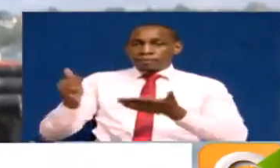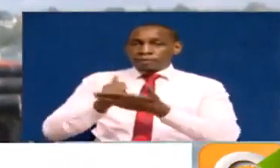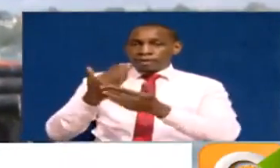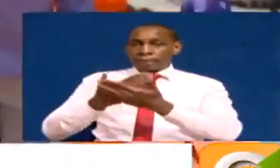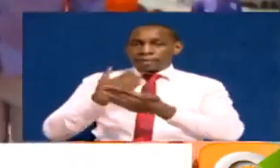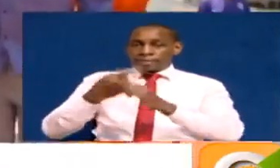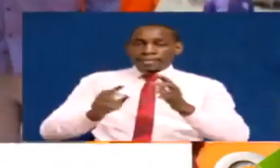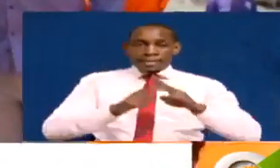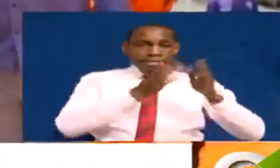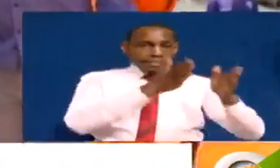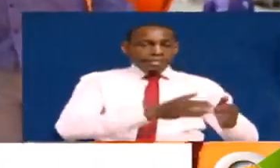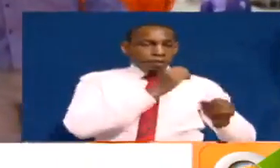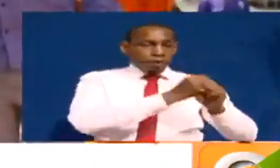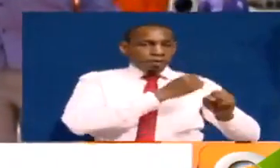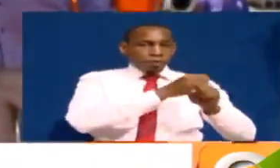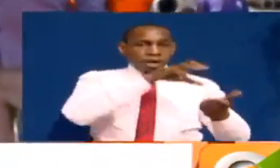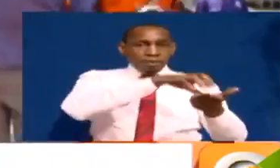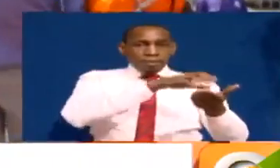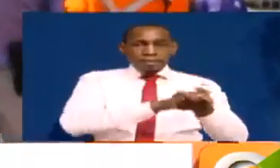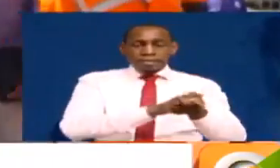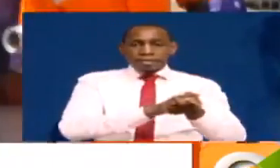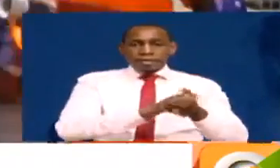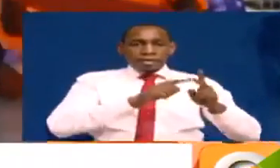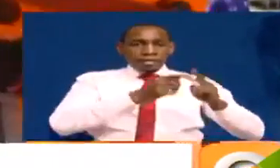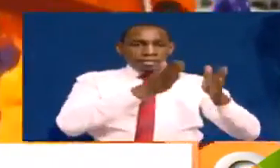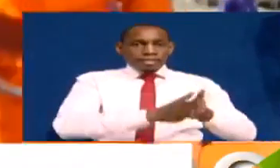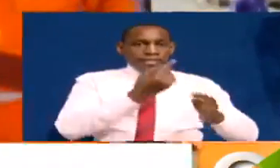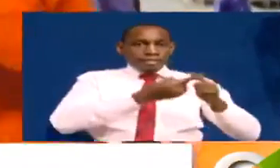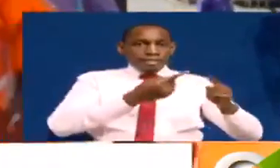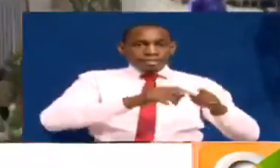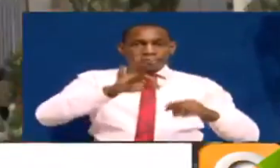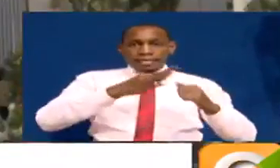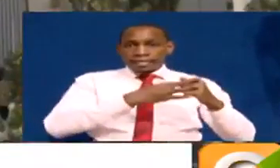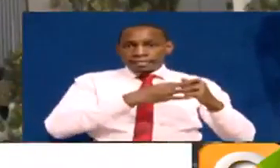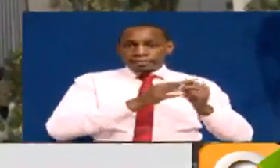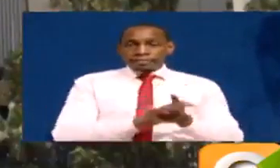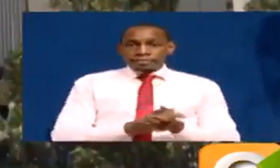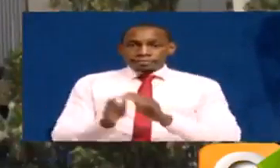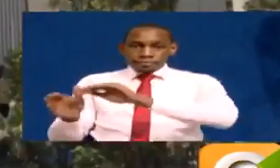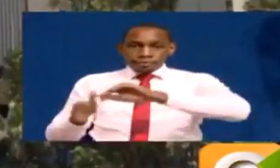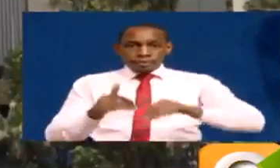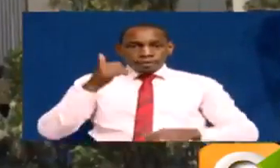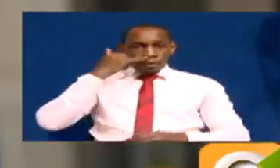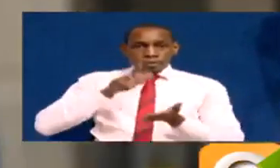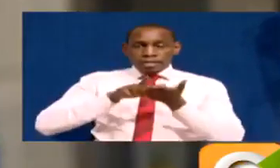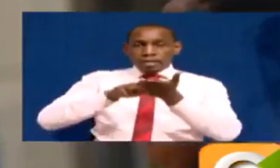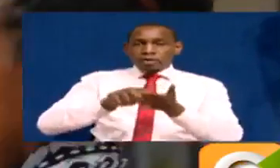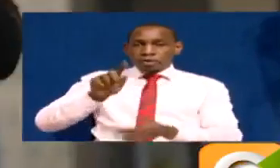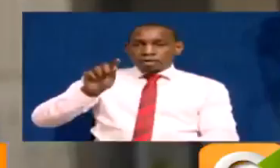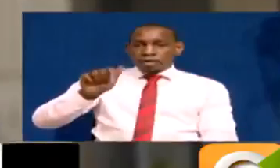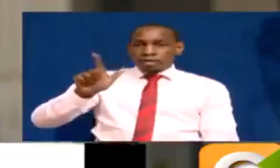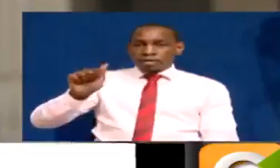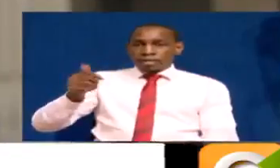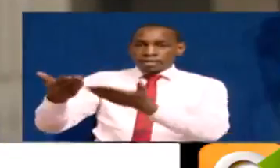year, Engineer Rashid had worked at the port as a marine engineer for 38 years. Mobile money lender Tala is